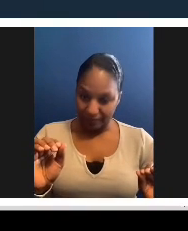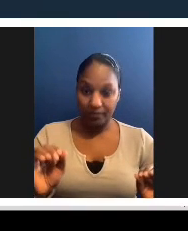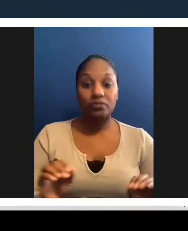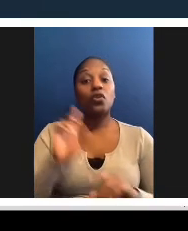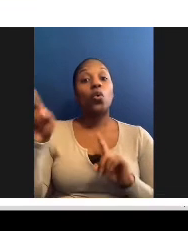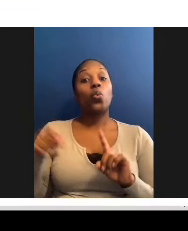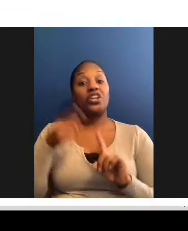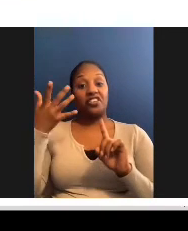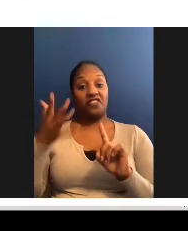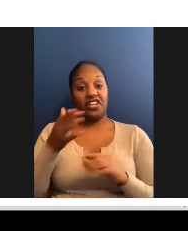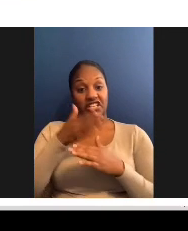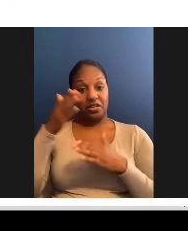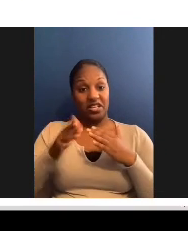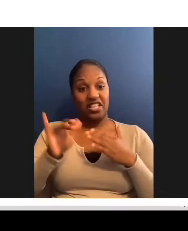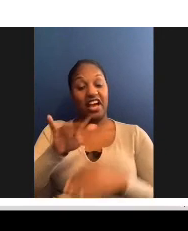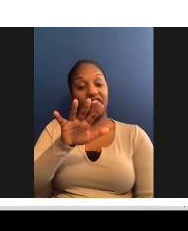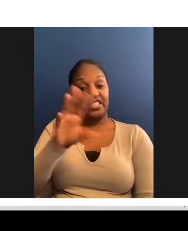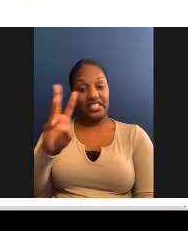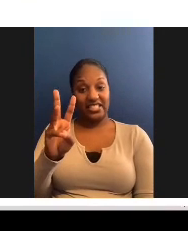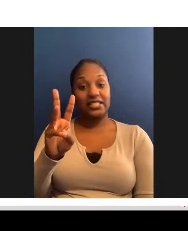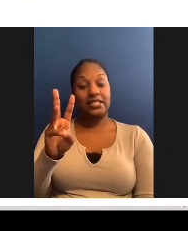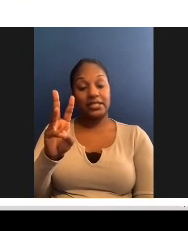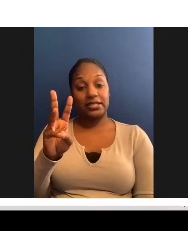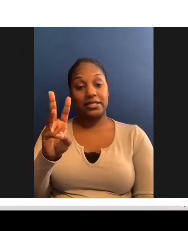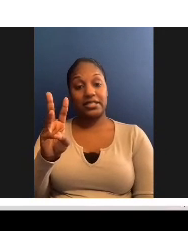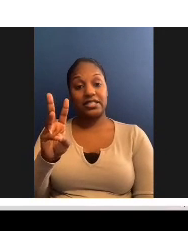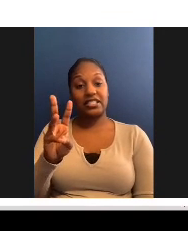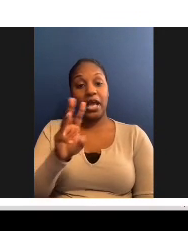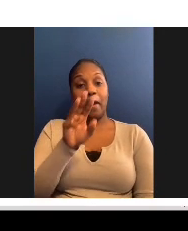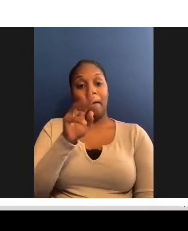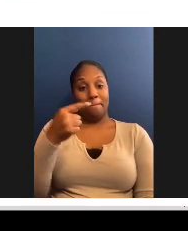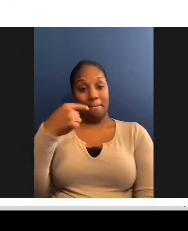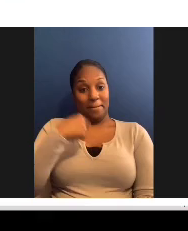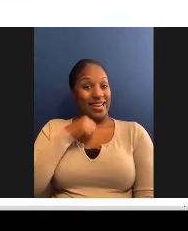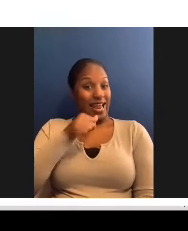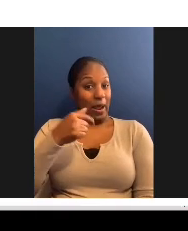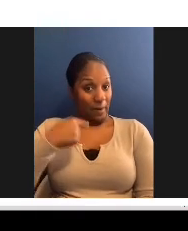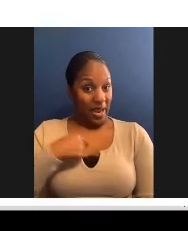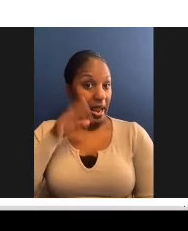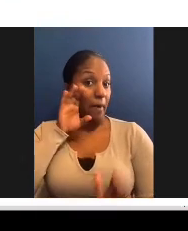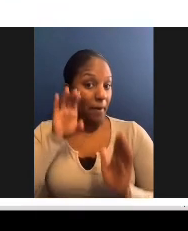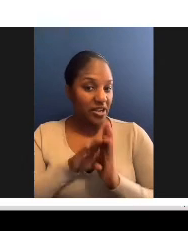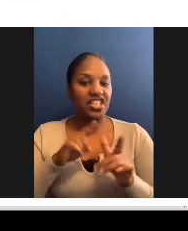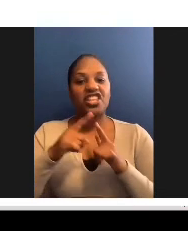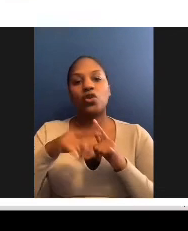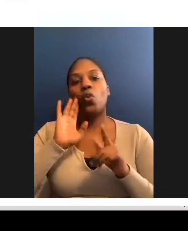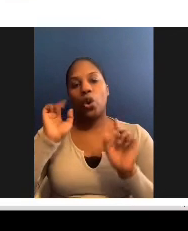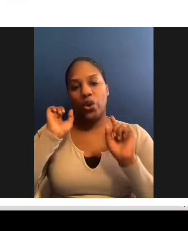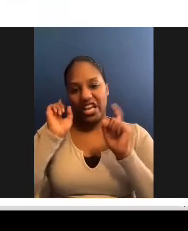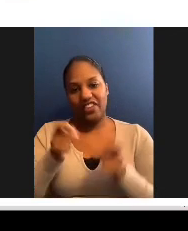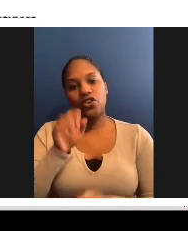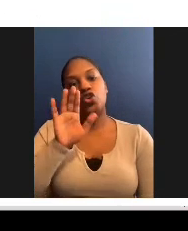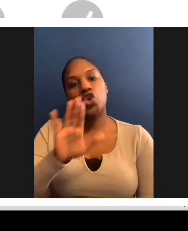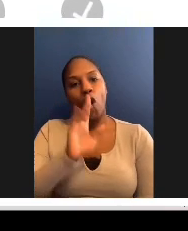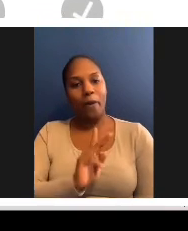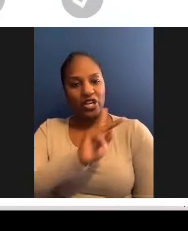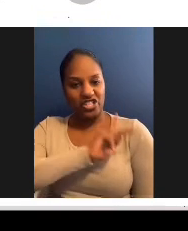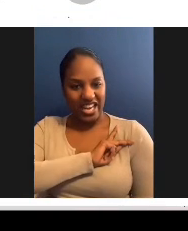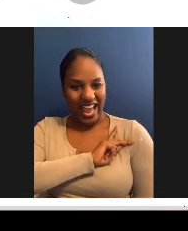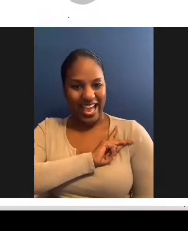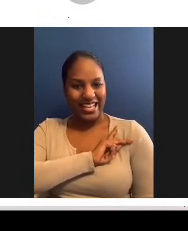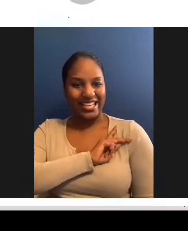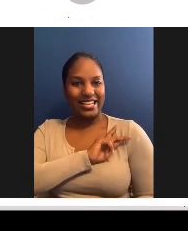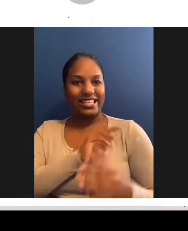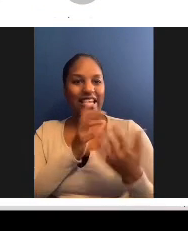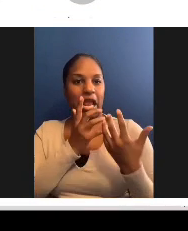you complete that 56 me, not me pictures, then it will give you your personality blend.